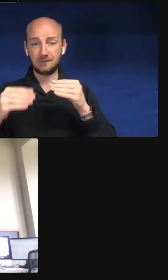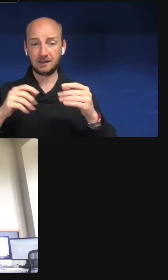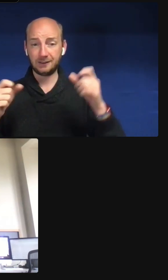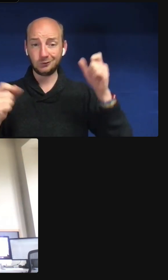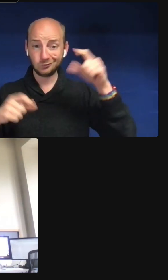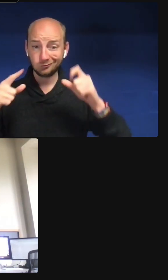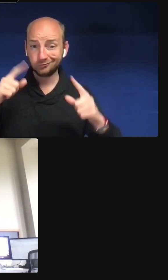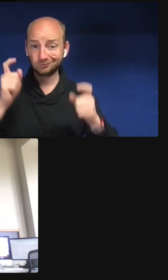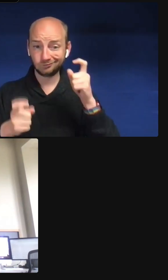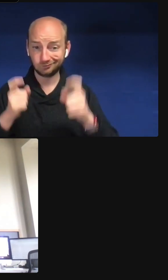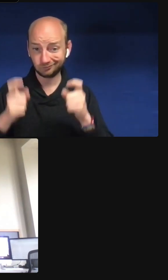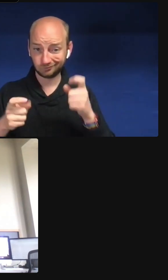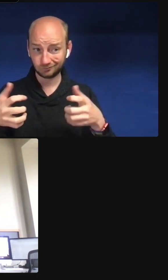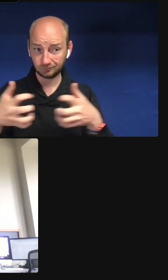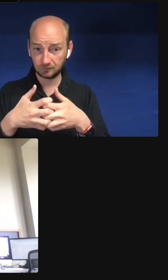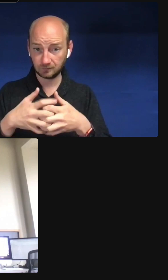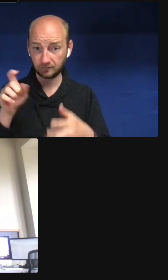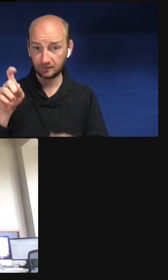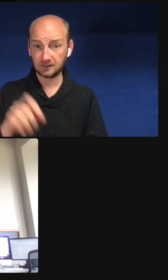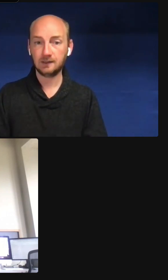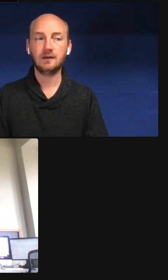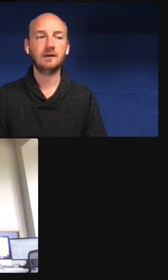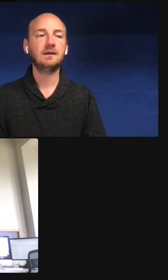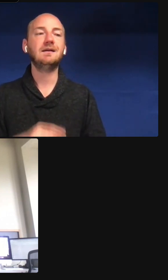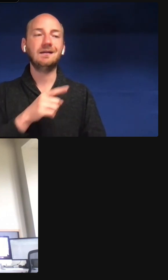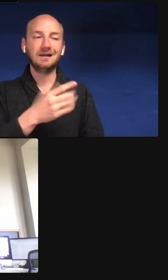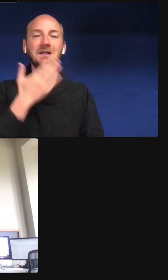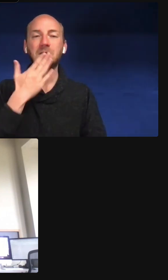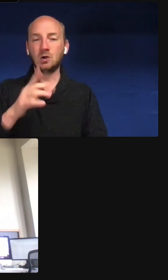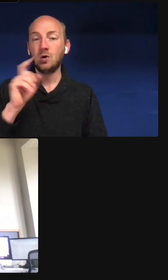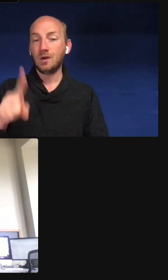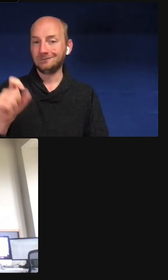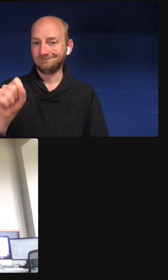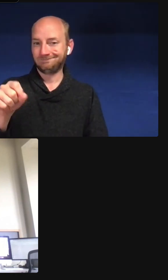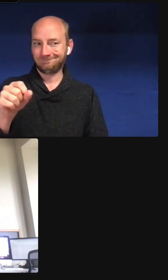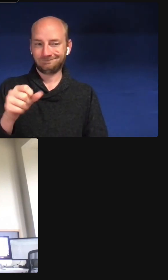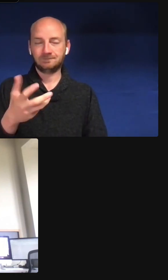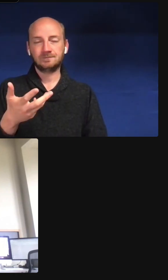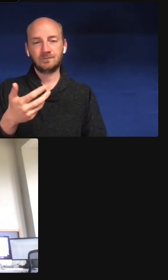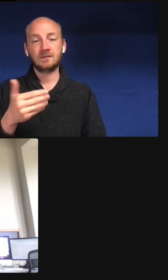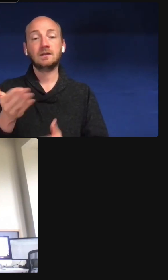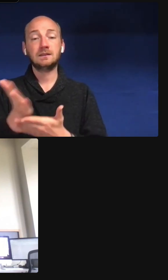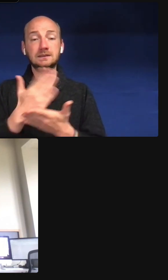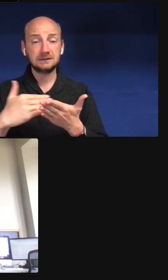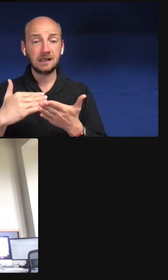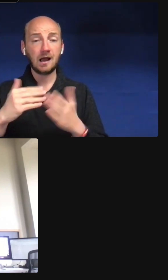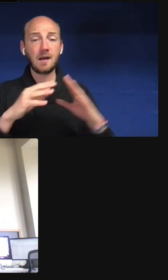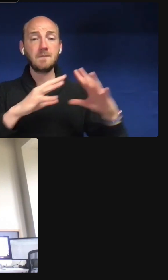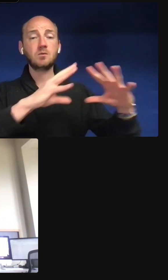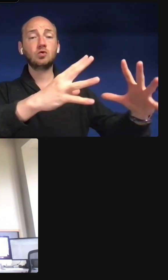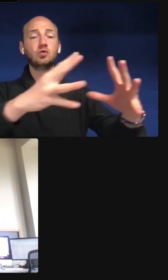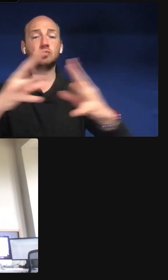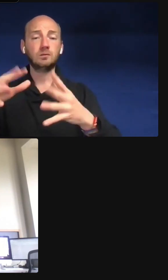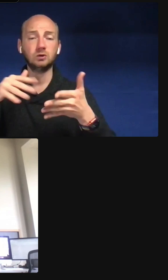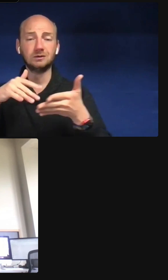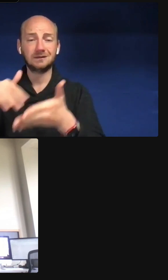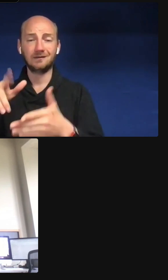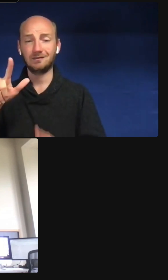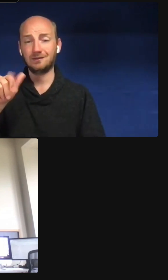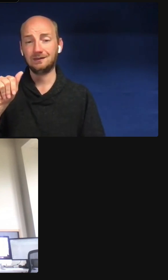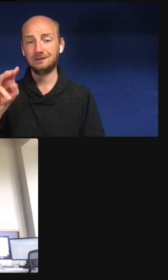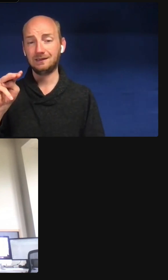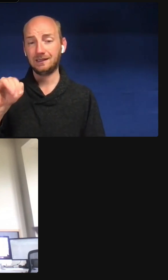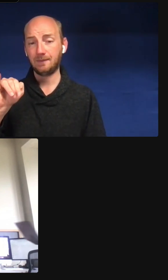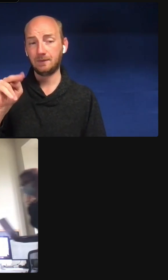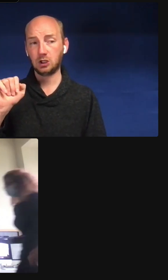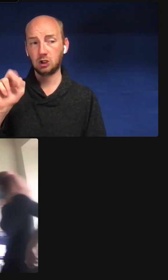Yeah, that's exactly the right question. We haven't. I mean, there's some groups who are looking at the laminar features, and